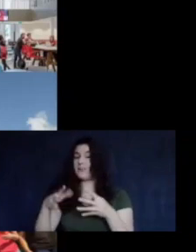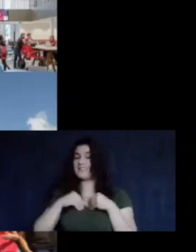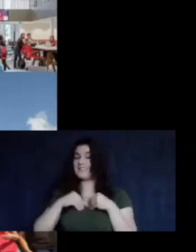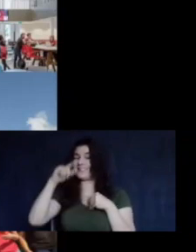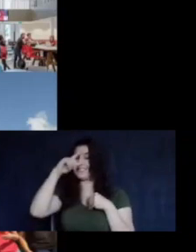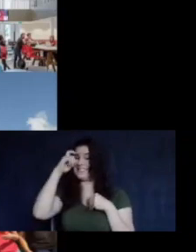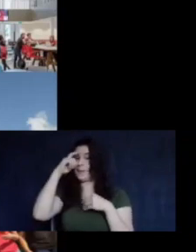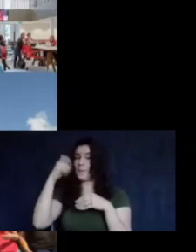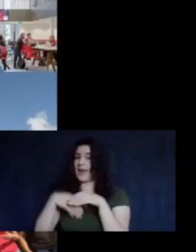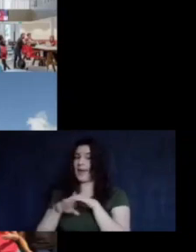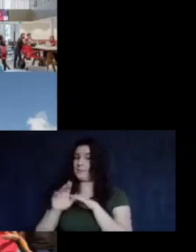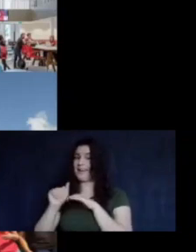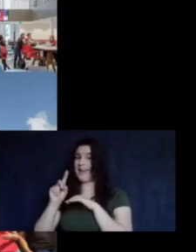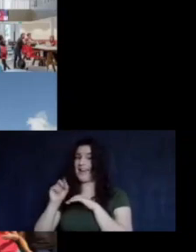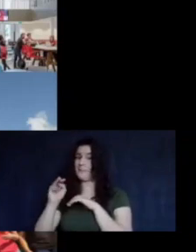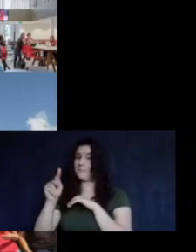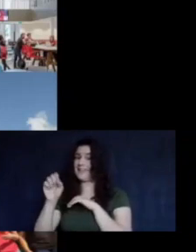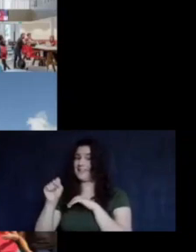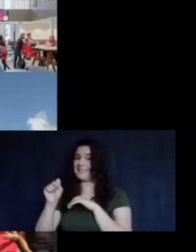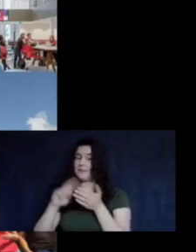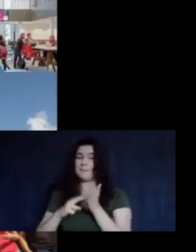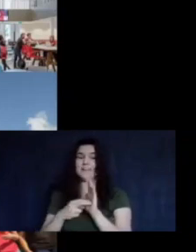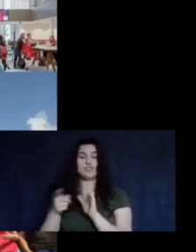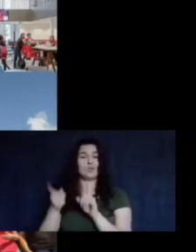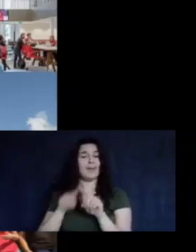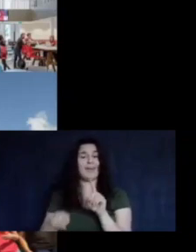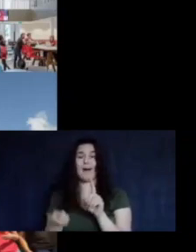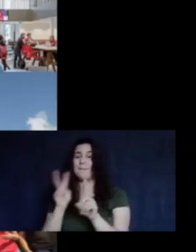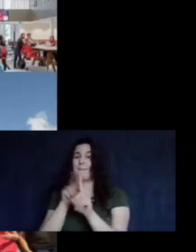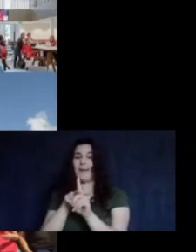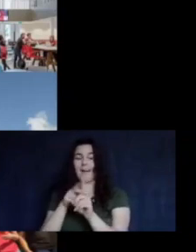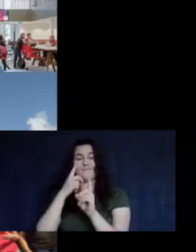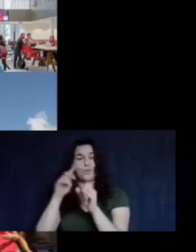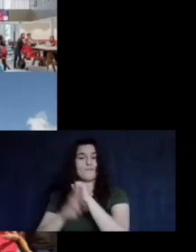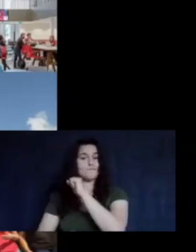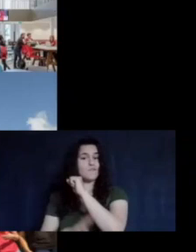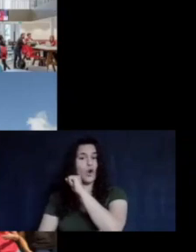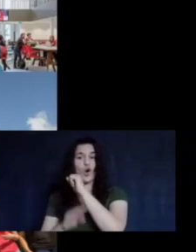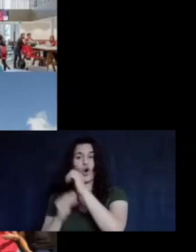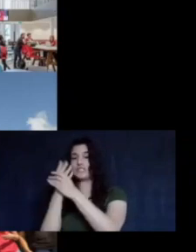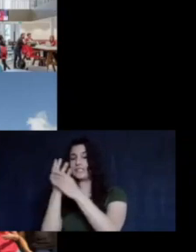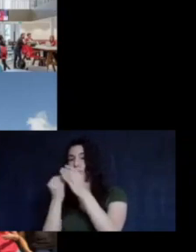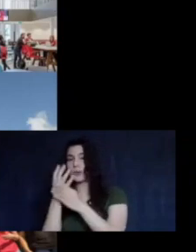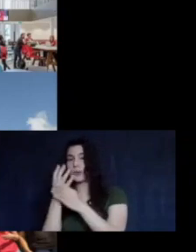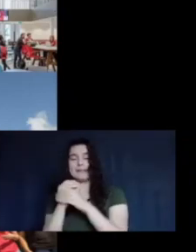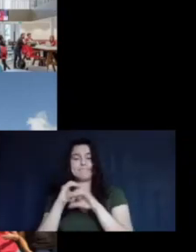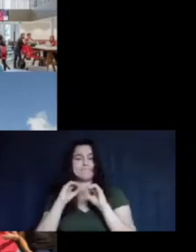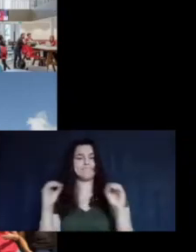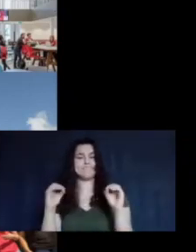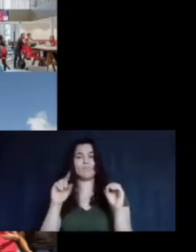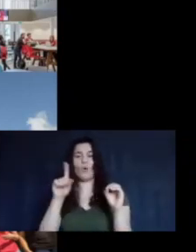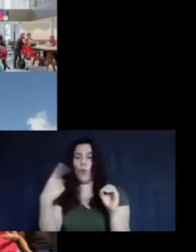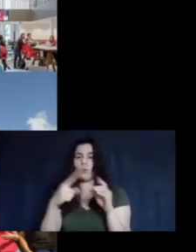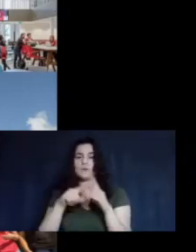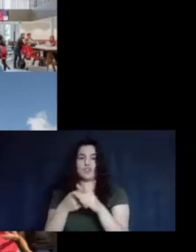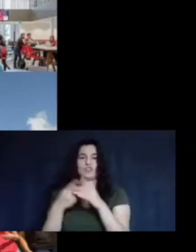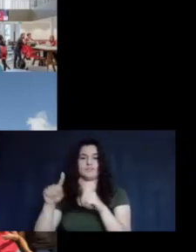admits, so you wouldn't be able to apply for this program for fall or spring or anything like that. They only start in the summer.